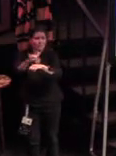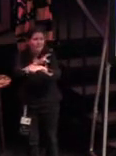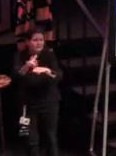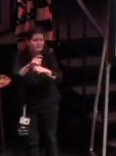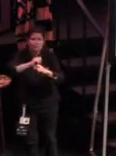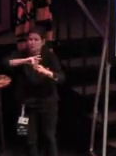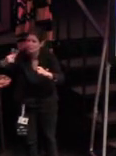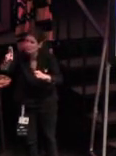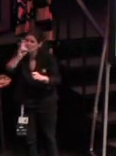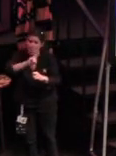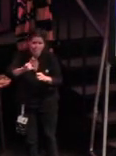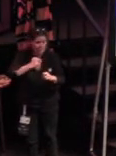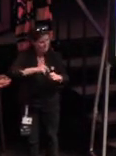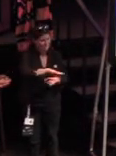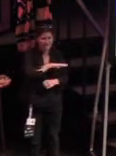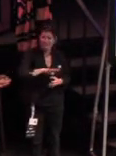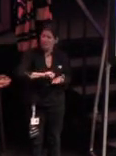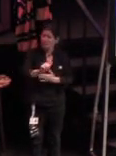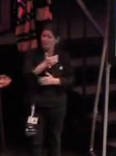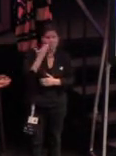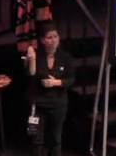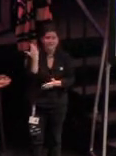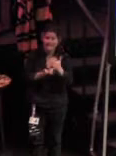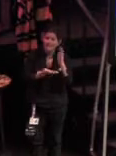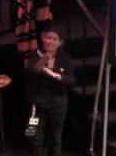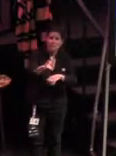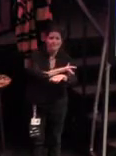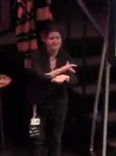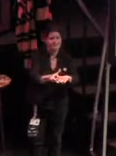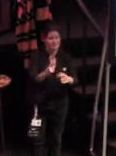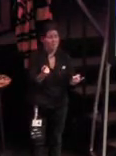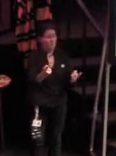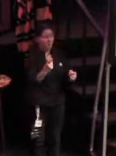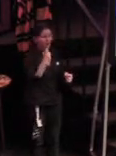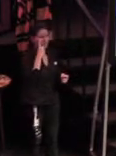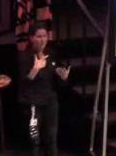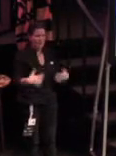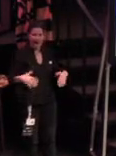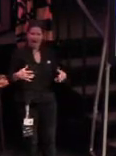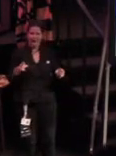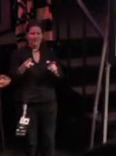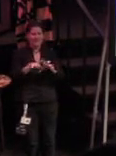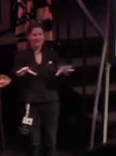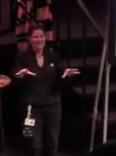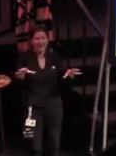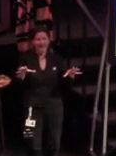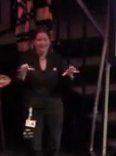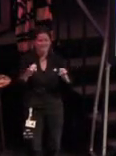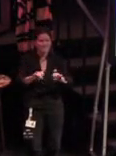culture. It just wasn't a thing that I did. And so I was like, Narnia, this is amazing.